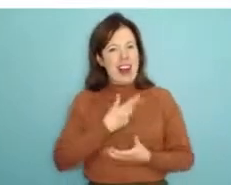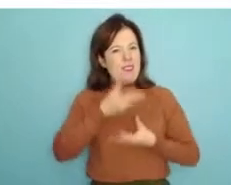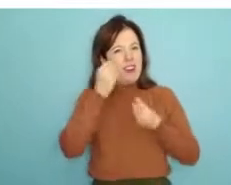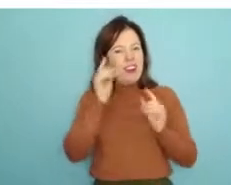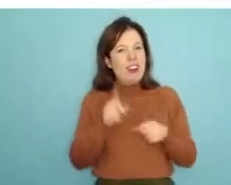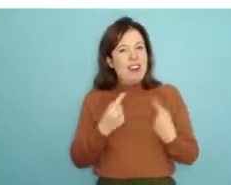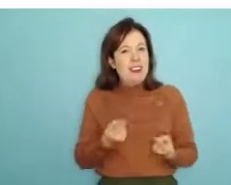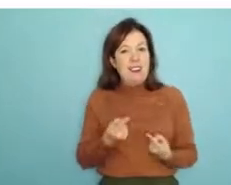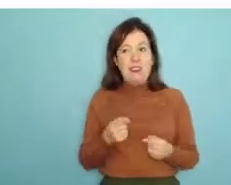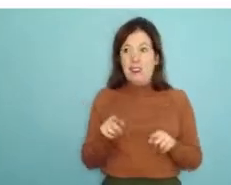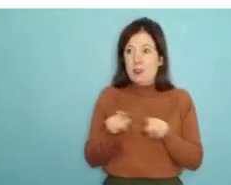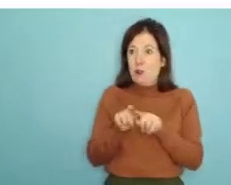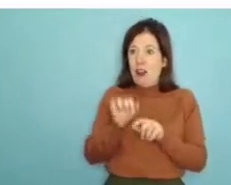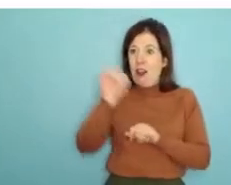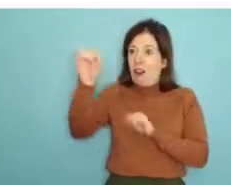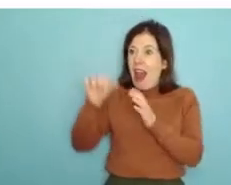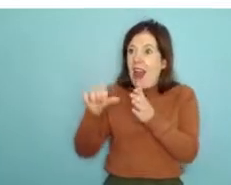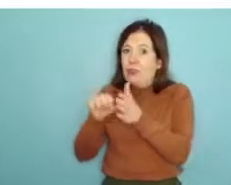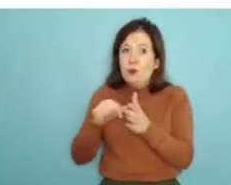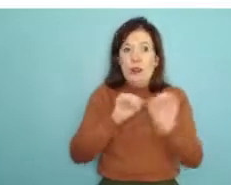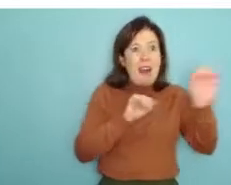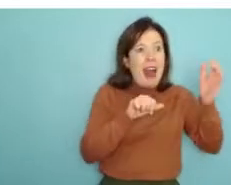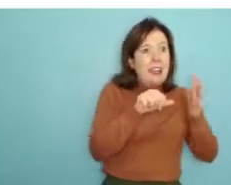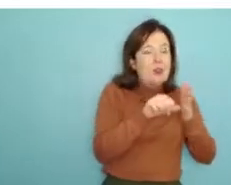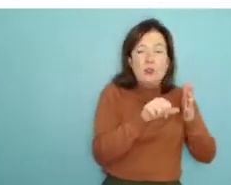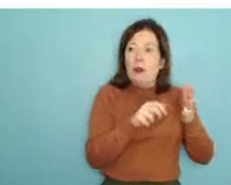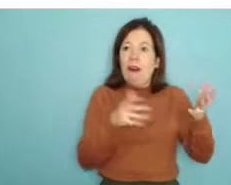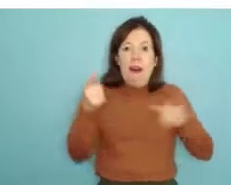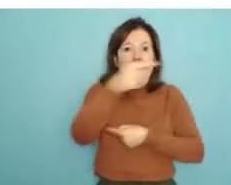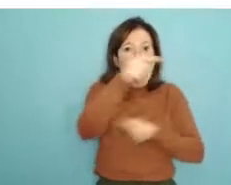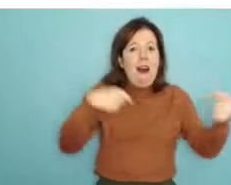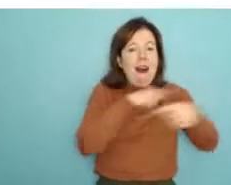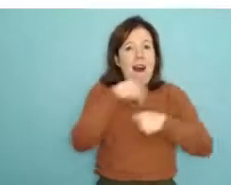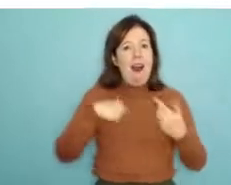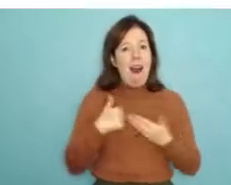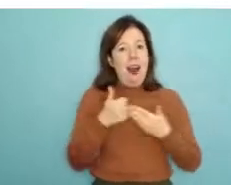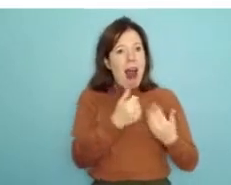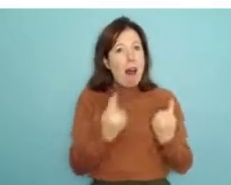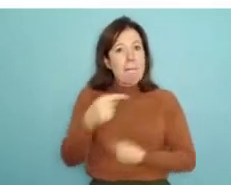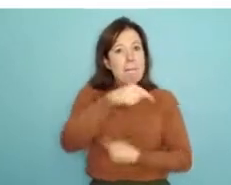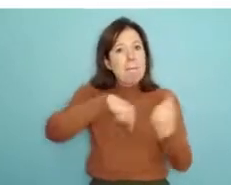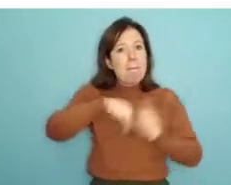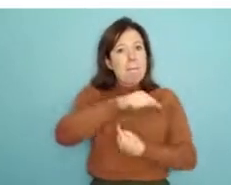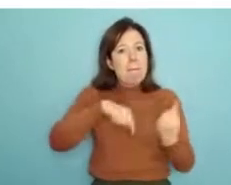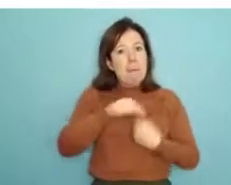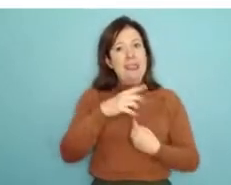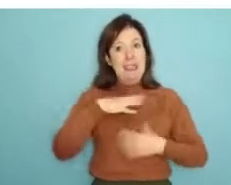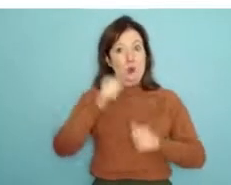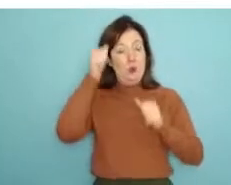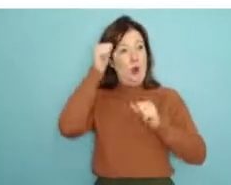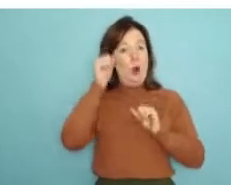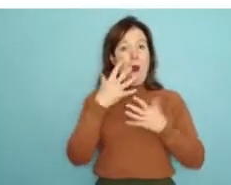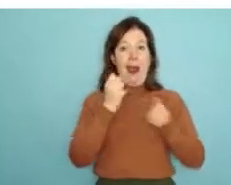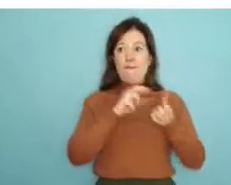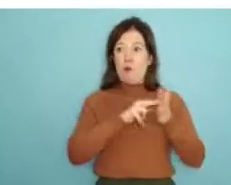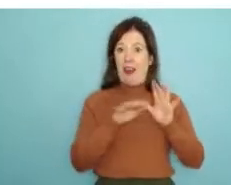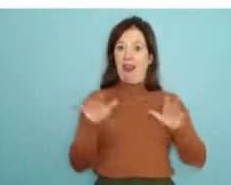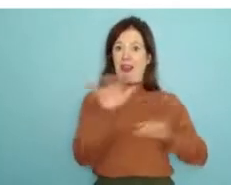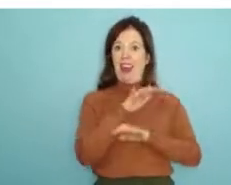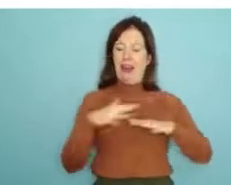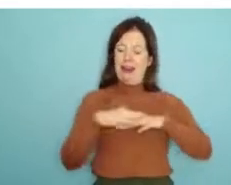challenges very frequently. So who we can call on to help us with that is very important. So I think